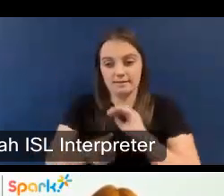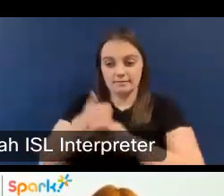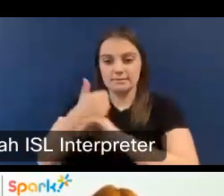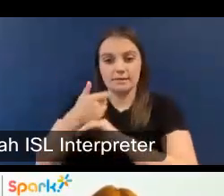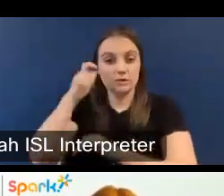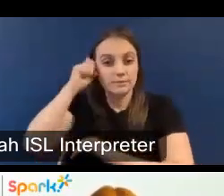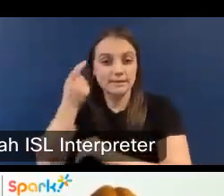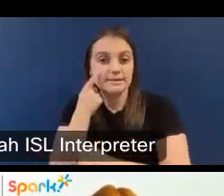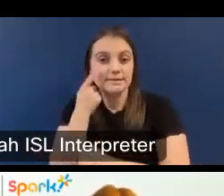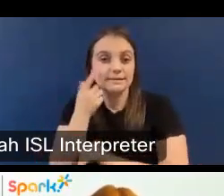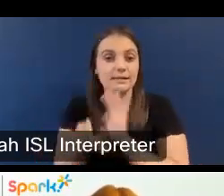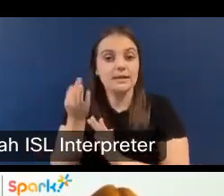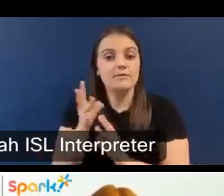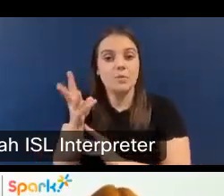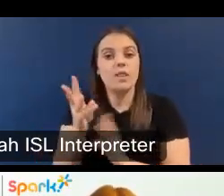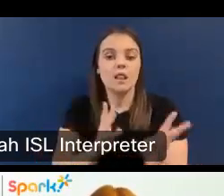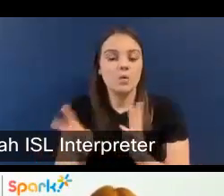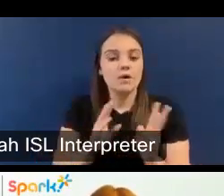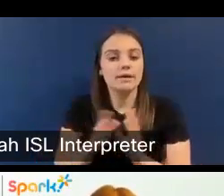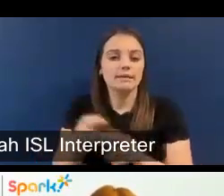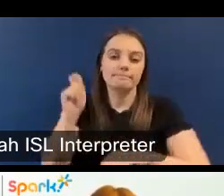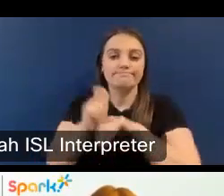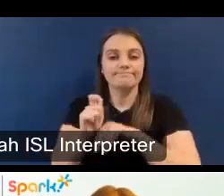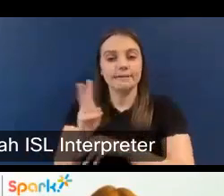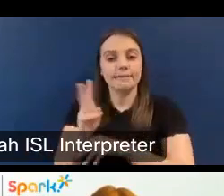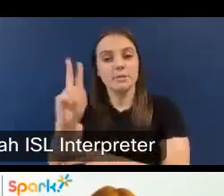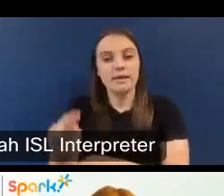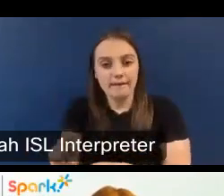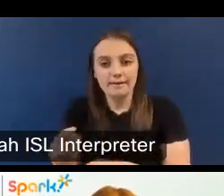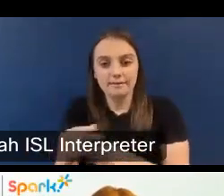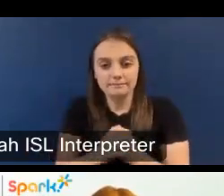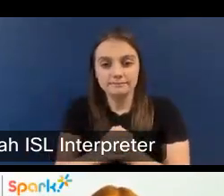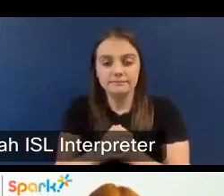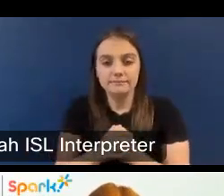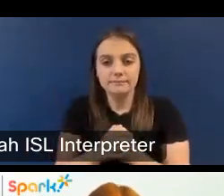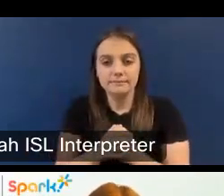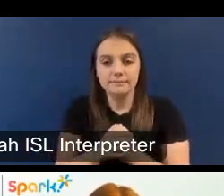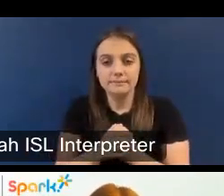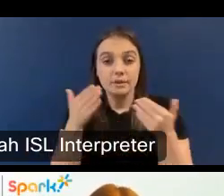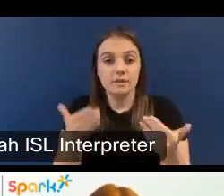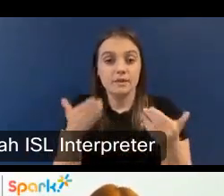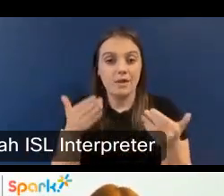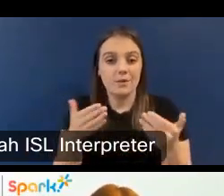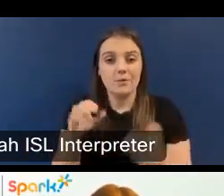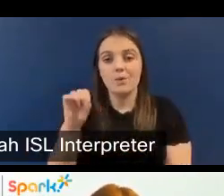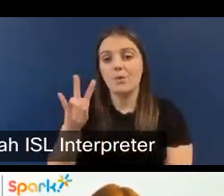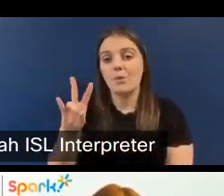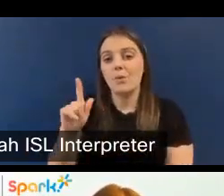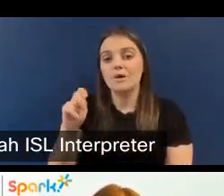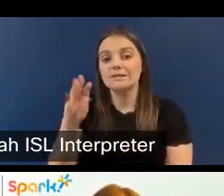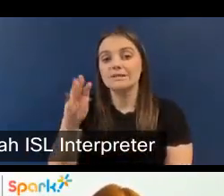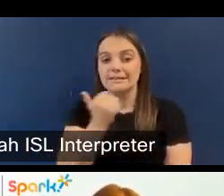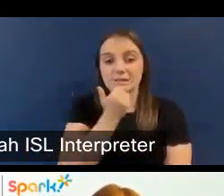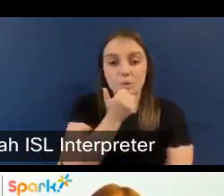the most efficient way as possible, because at this stage we're looking for quantity so we can refine